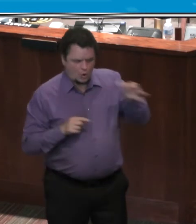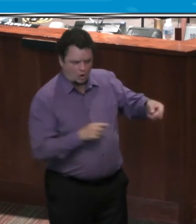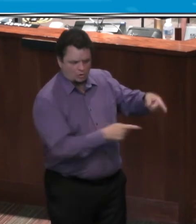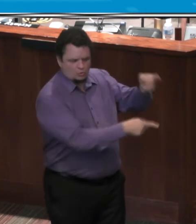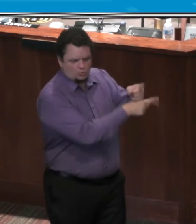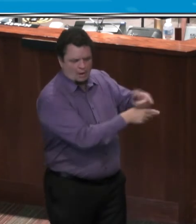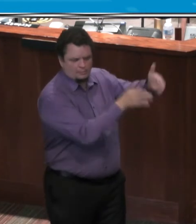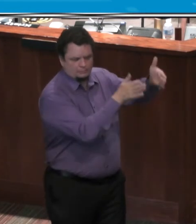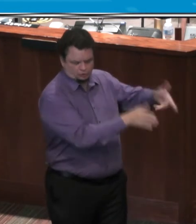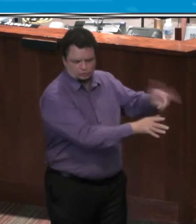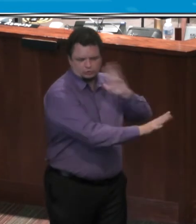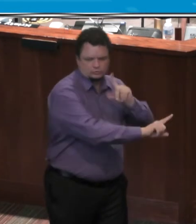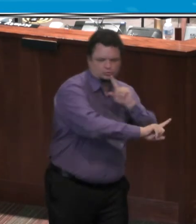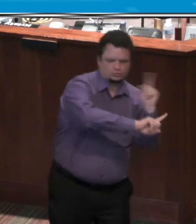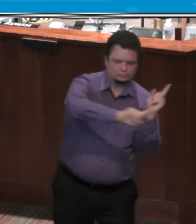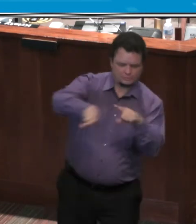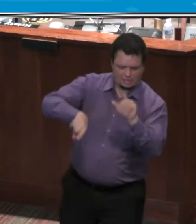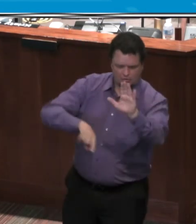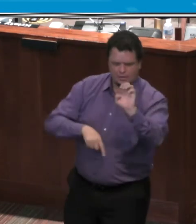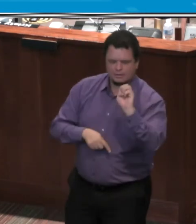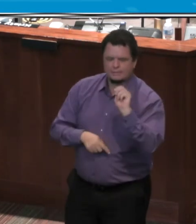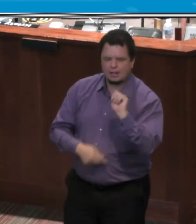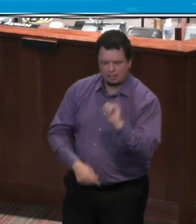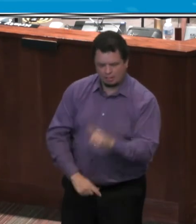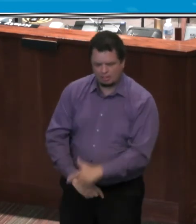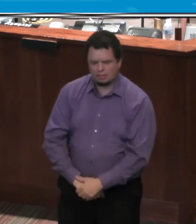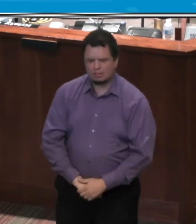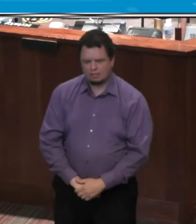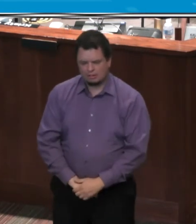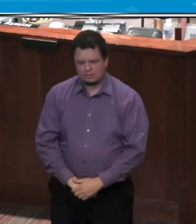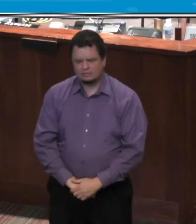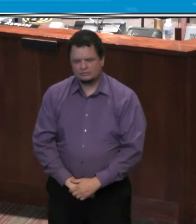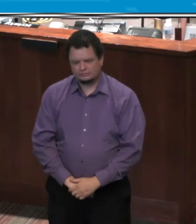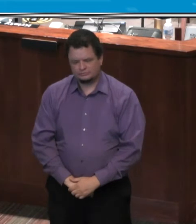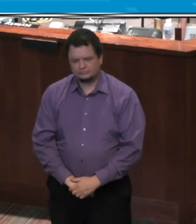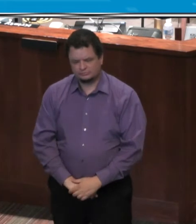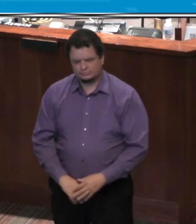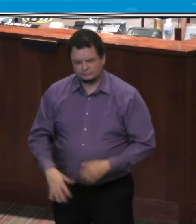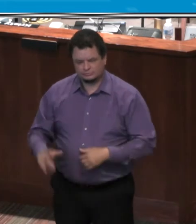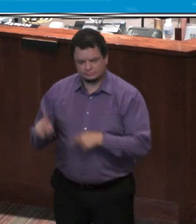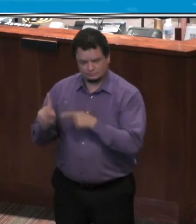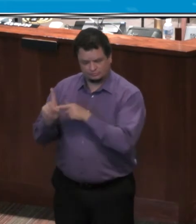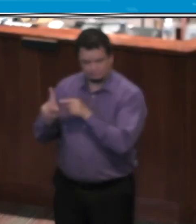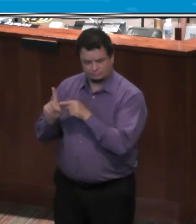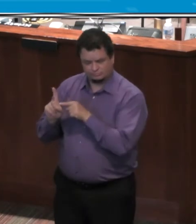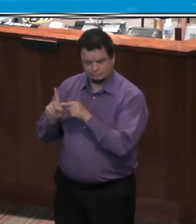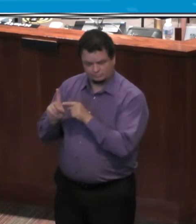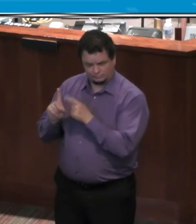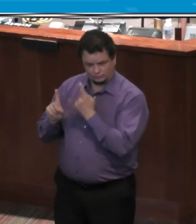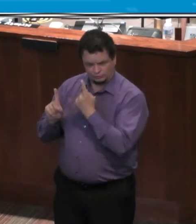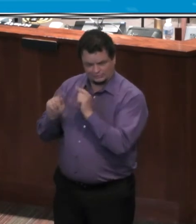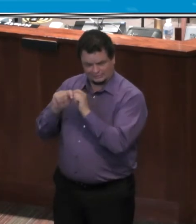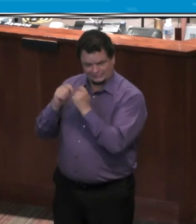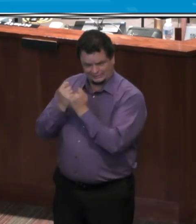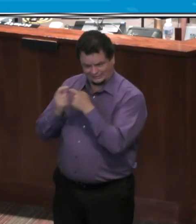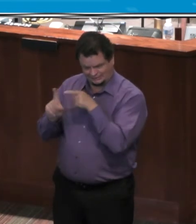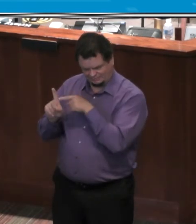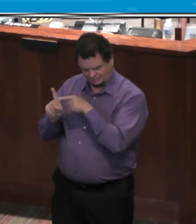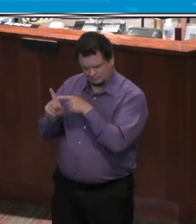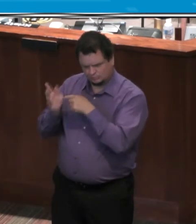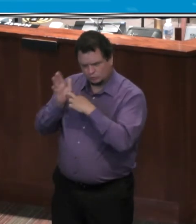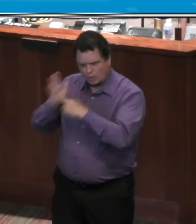a team solely to dealing with schools. And so although that team is currently surging, we've really had some really strong